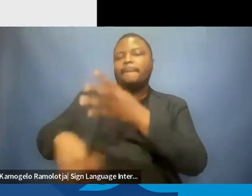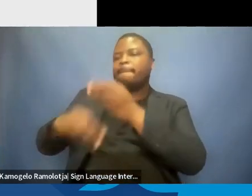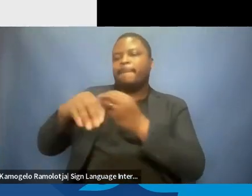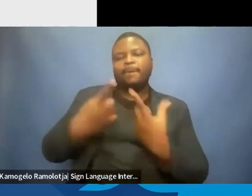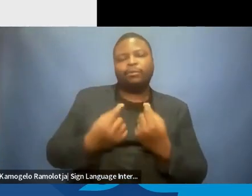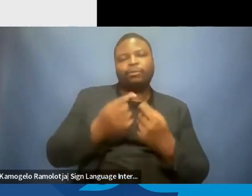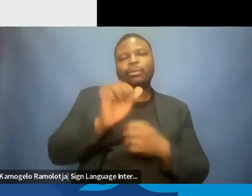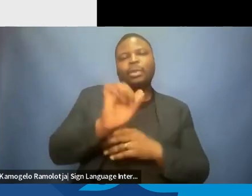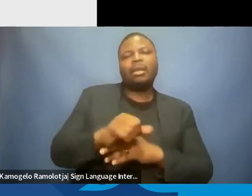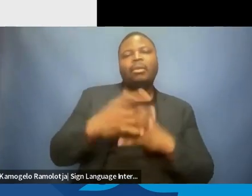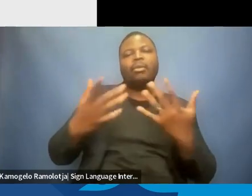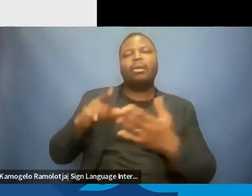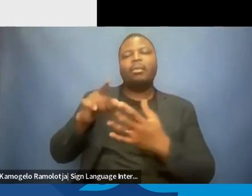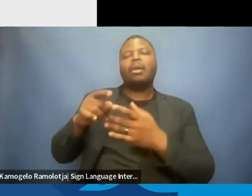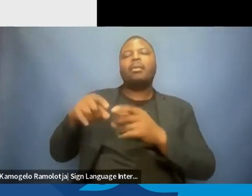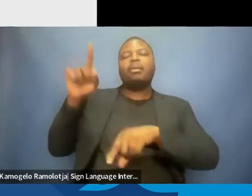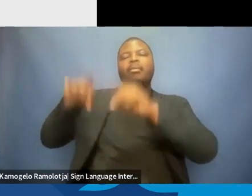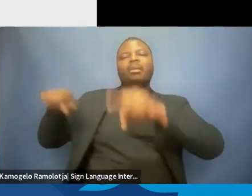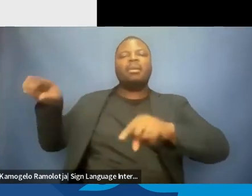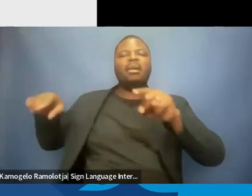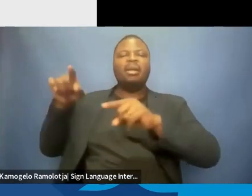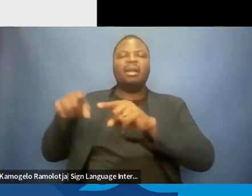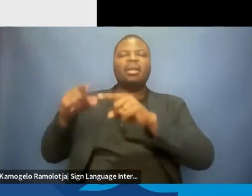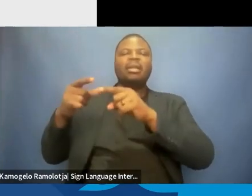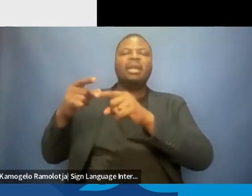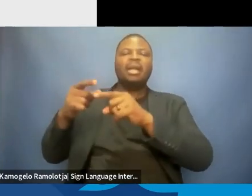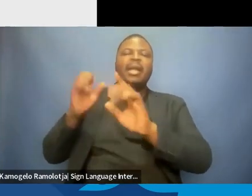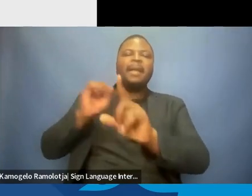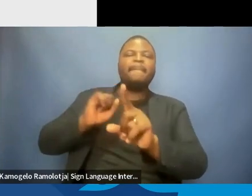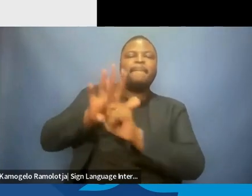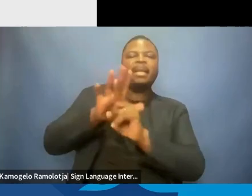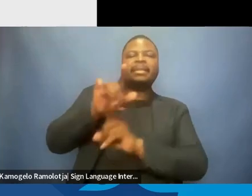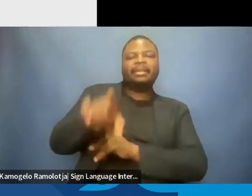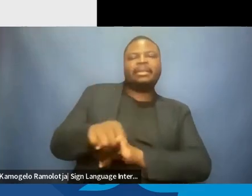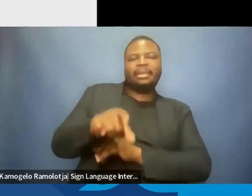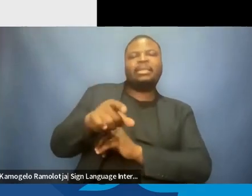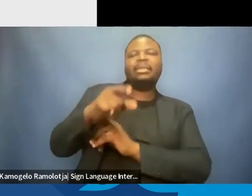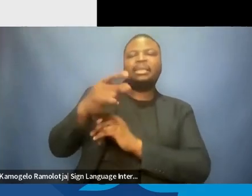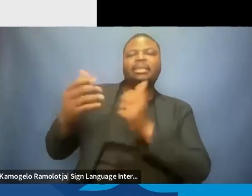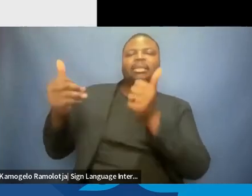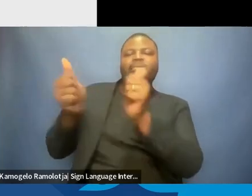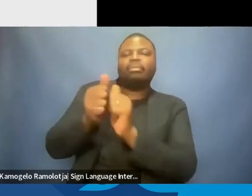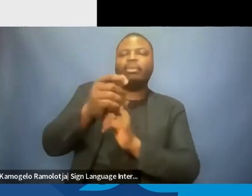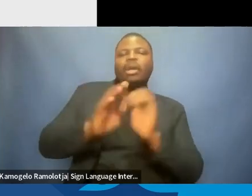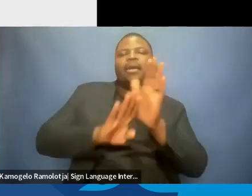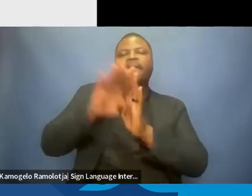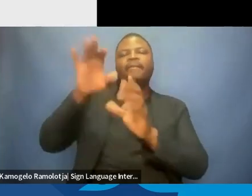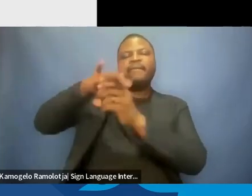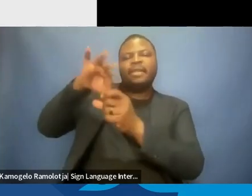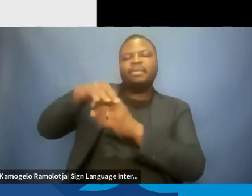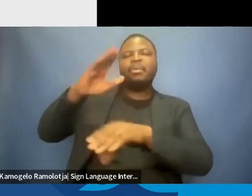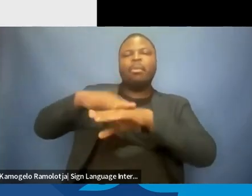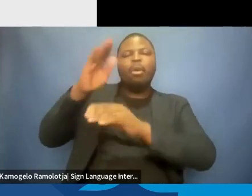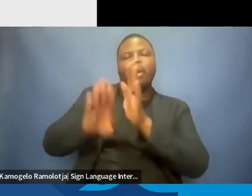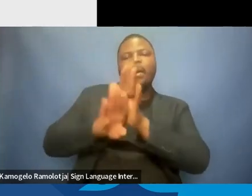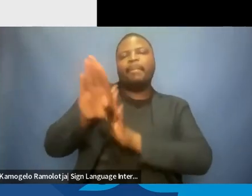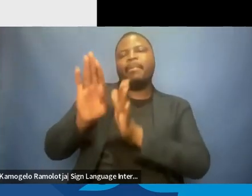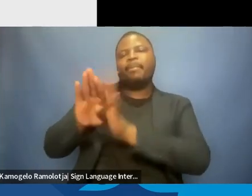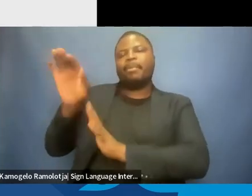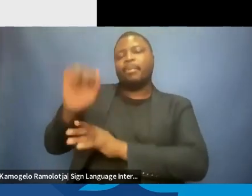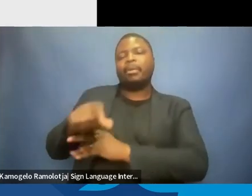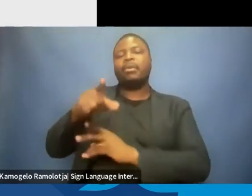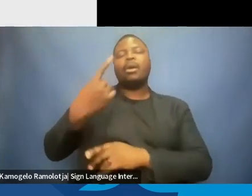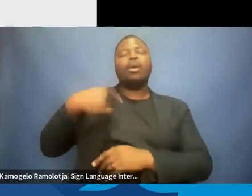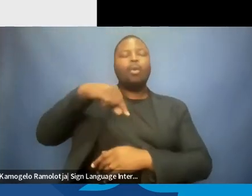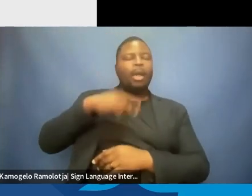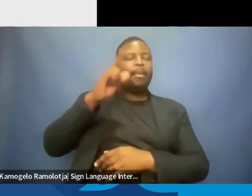at the value added by doing this, by diversifying our resources and leveraging them, it multiplies the impact